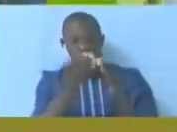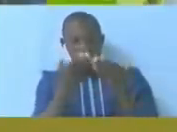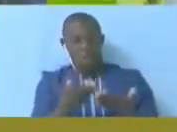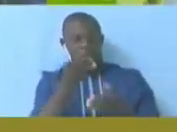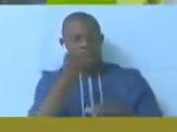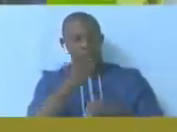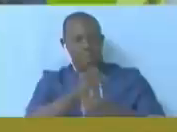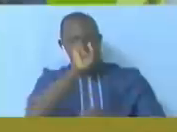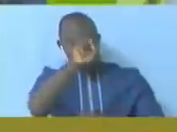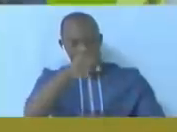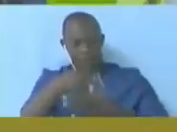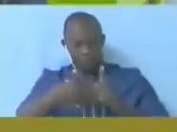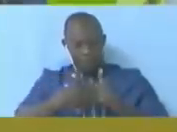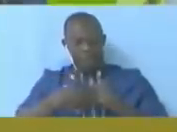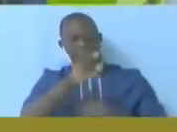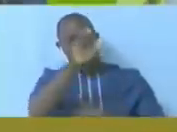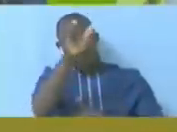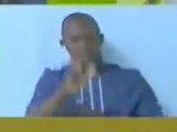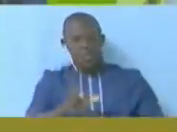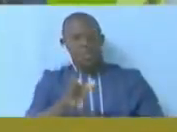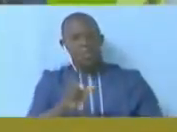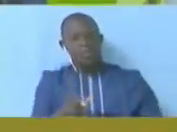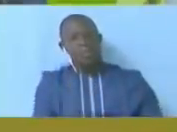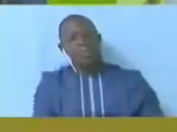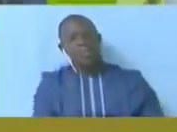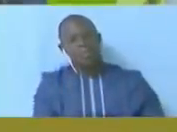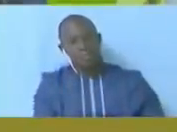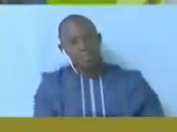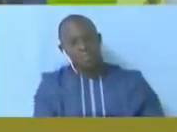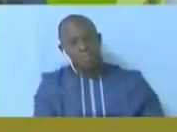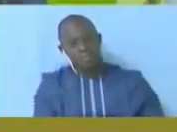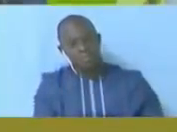become your victims, are